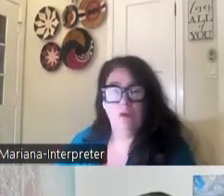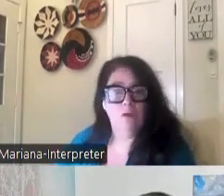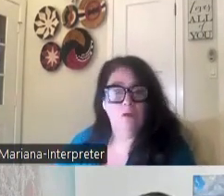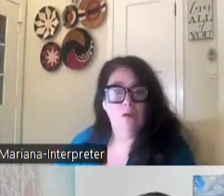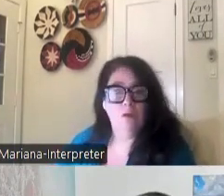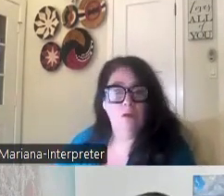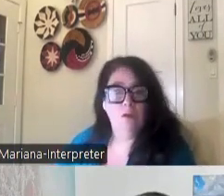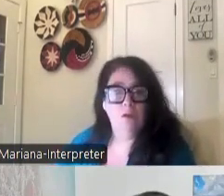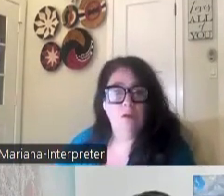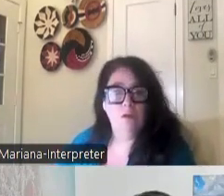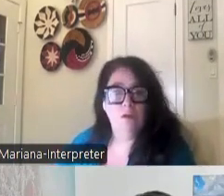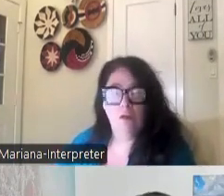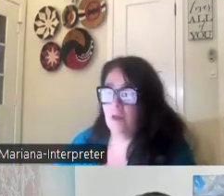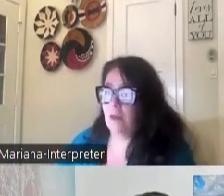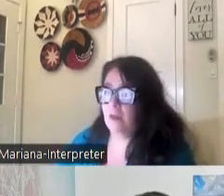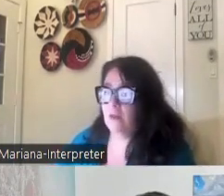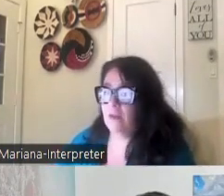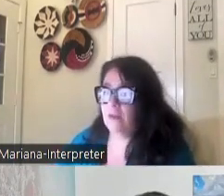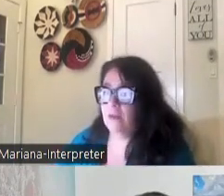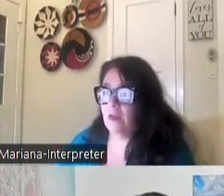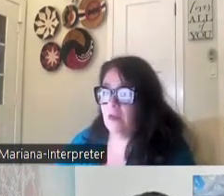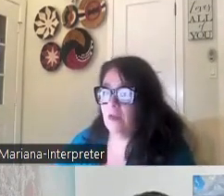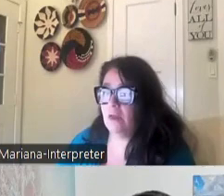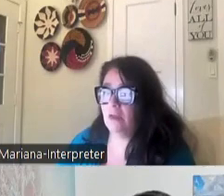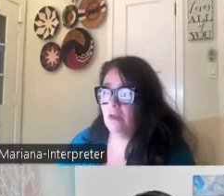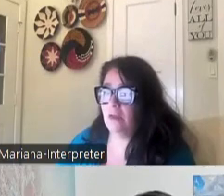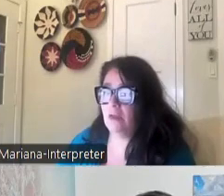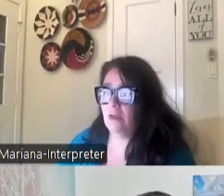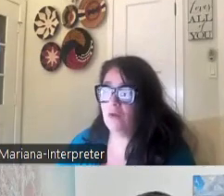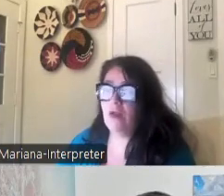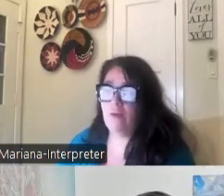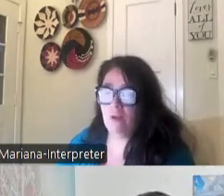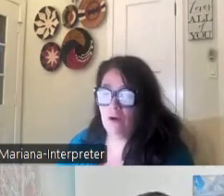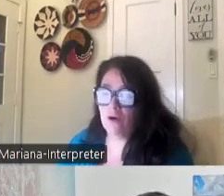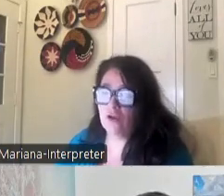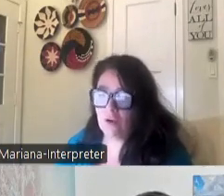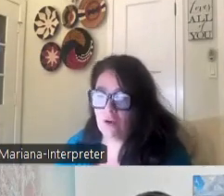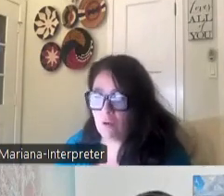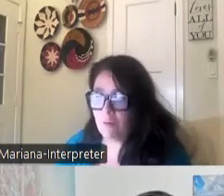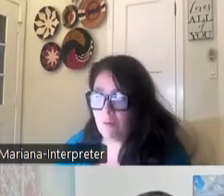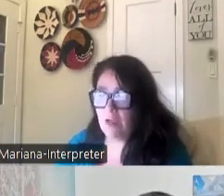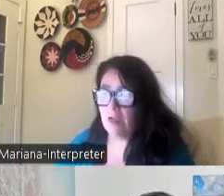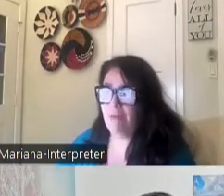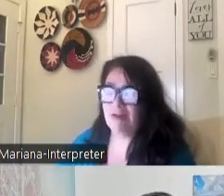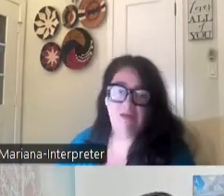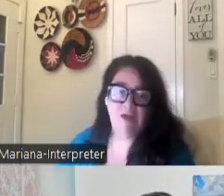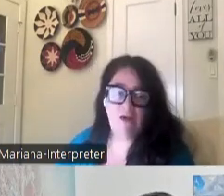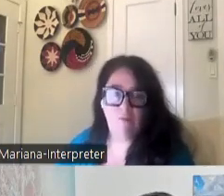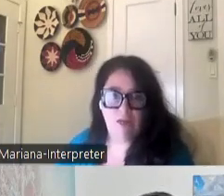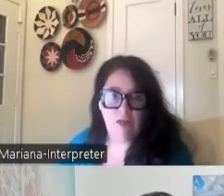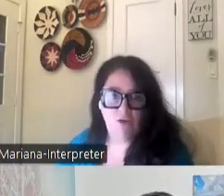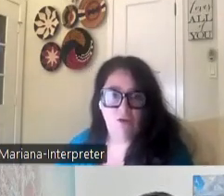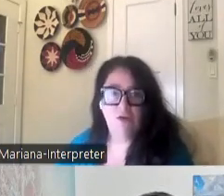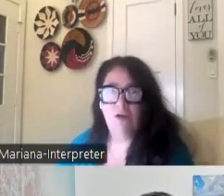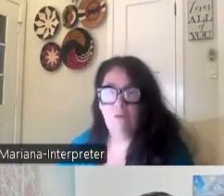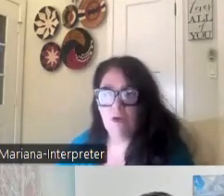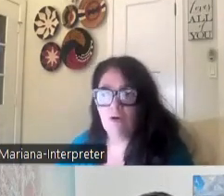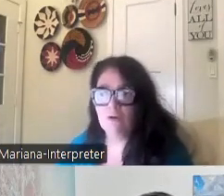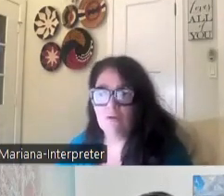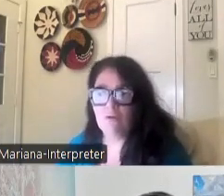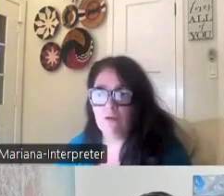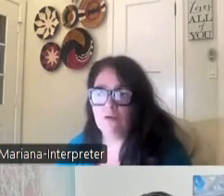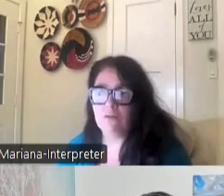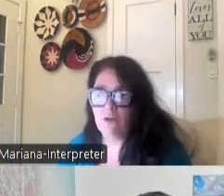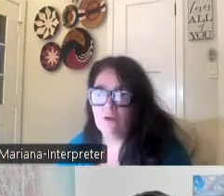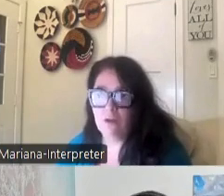climate. Historically, I often get a lot of questions about whether that's likely to continue amid